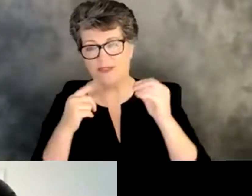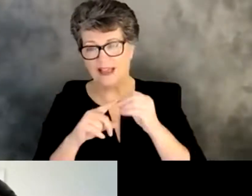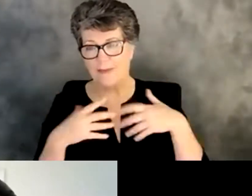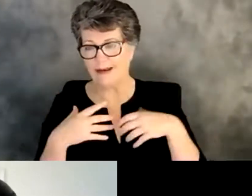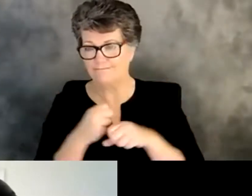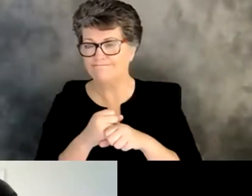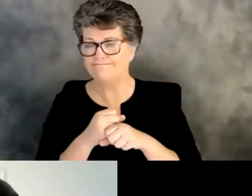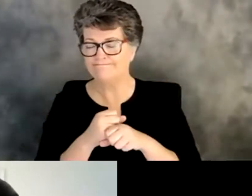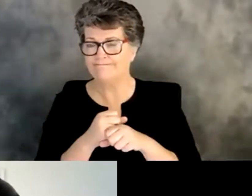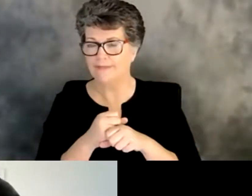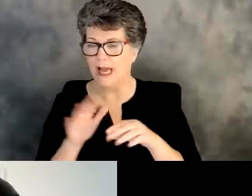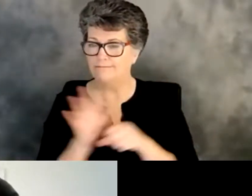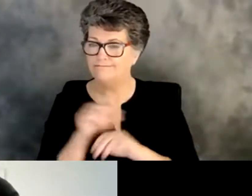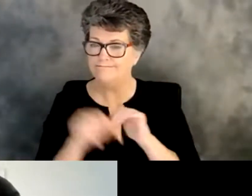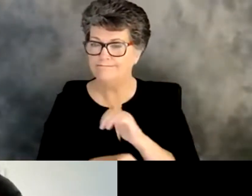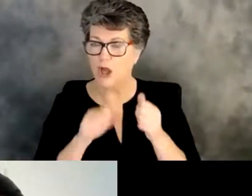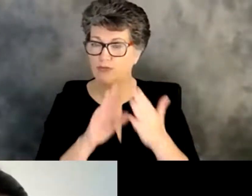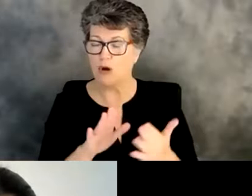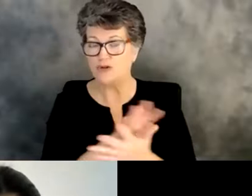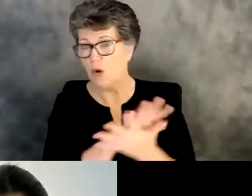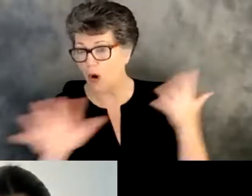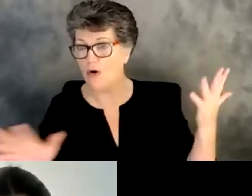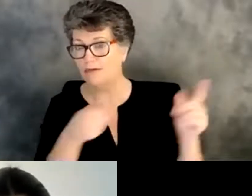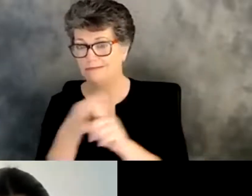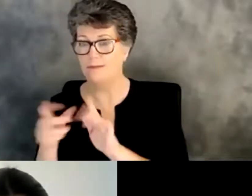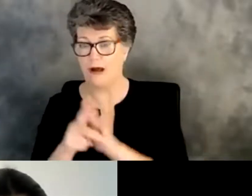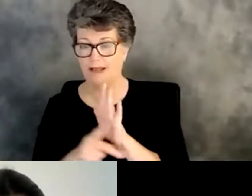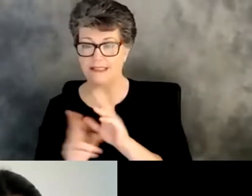approach throughout the different programs and policy issues.